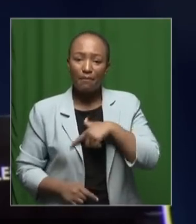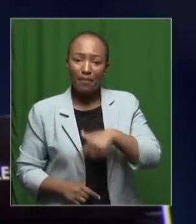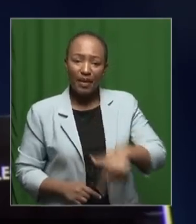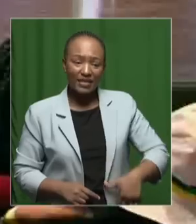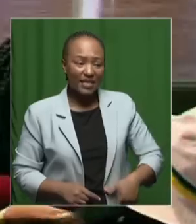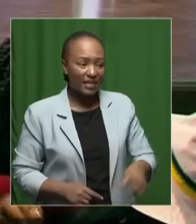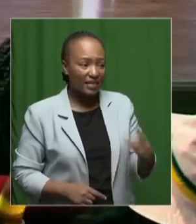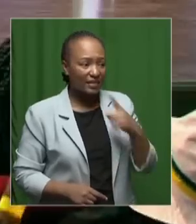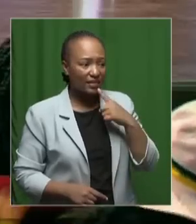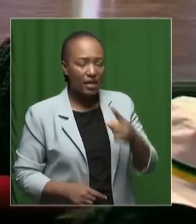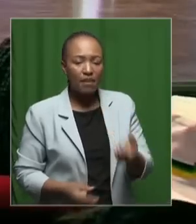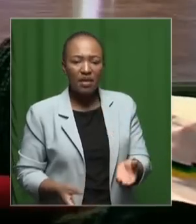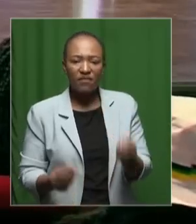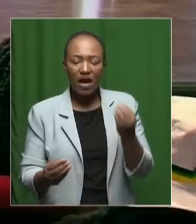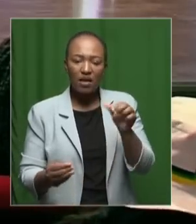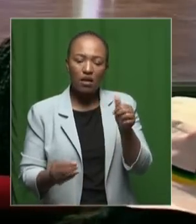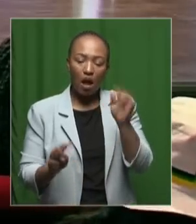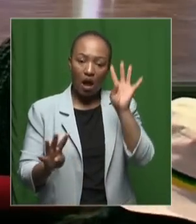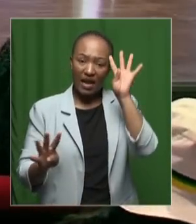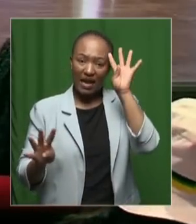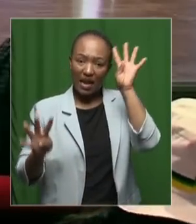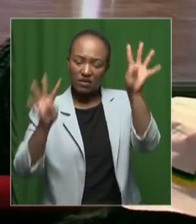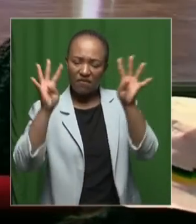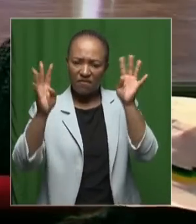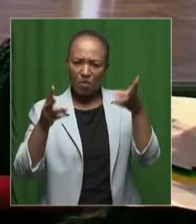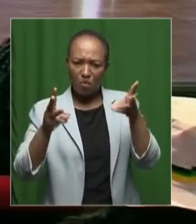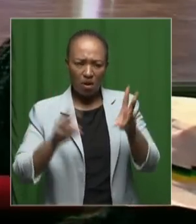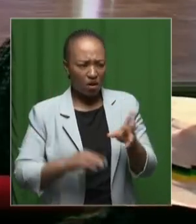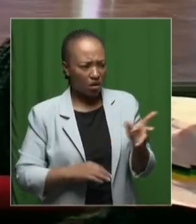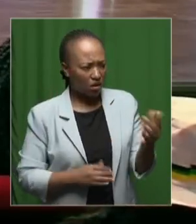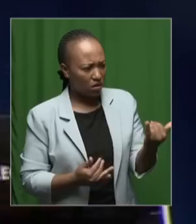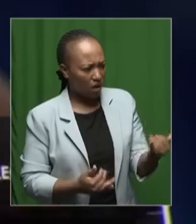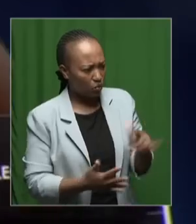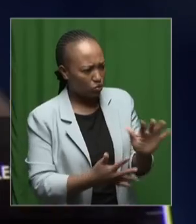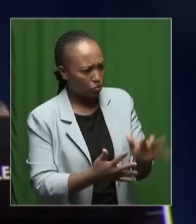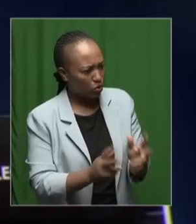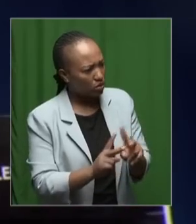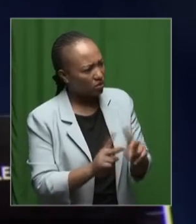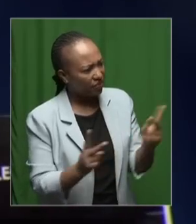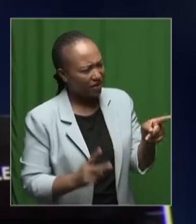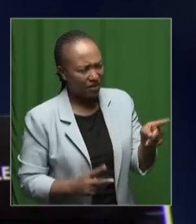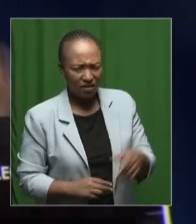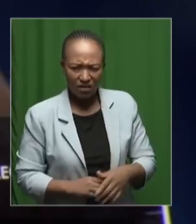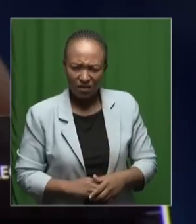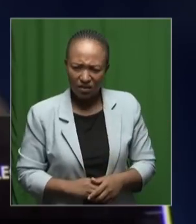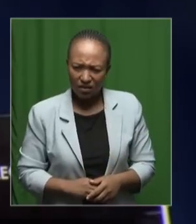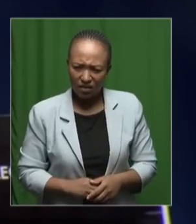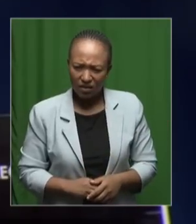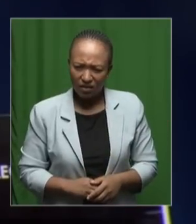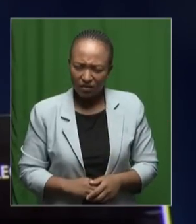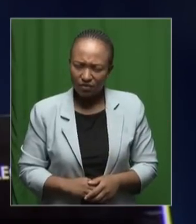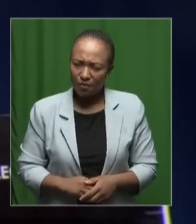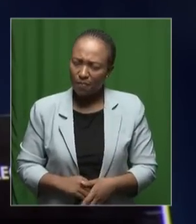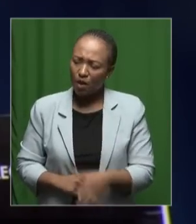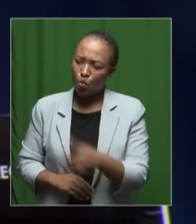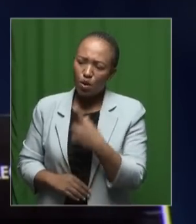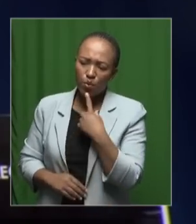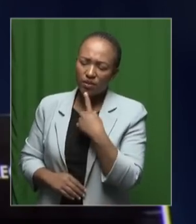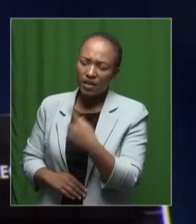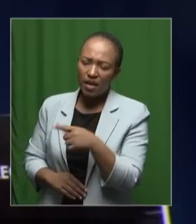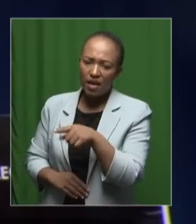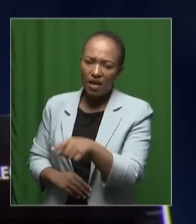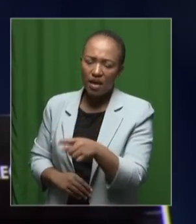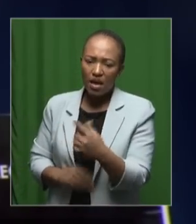creative ways. What is that? Now he's talking a different story. I am saying, we are not the